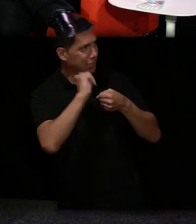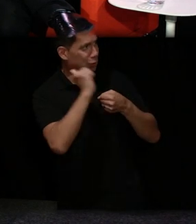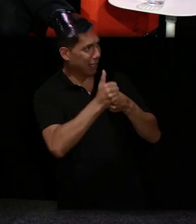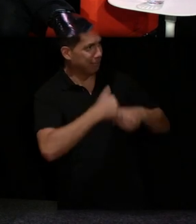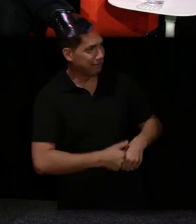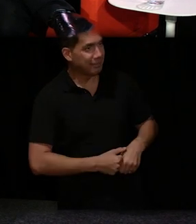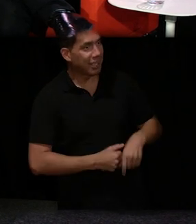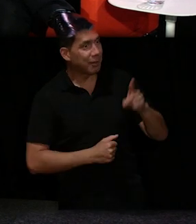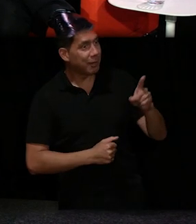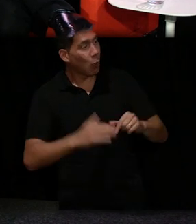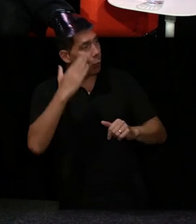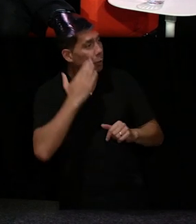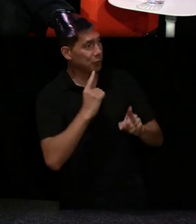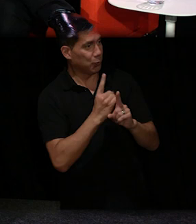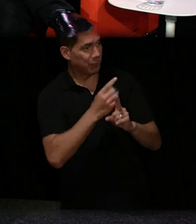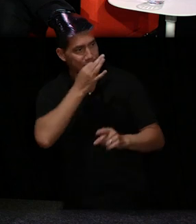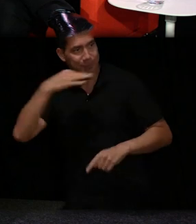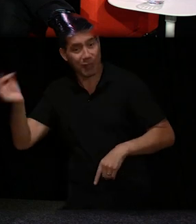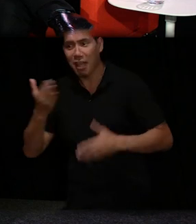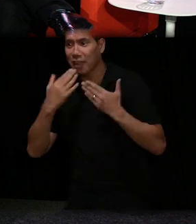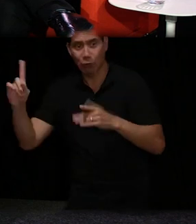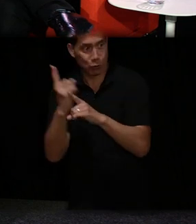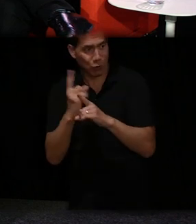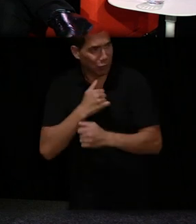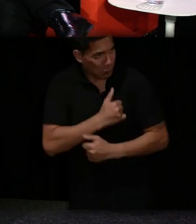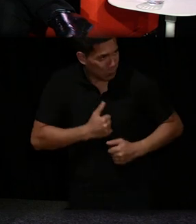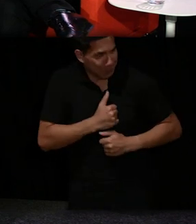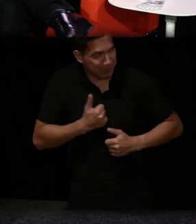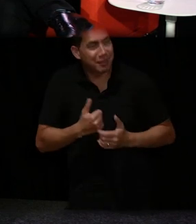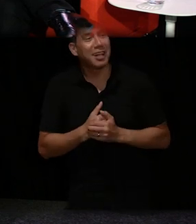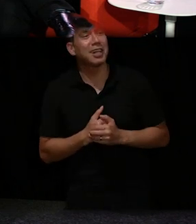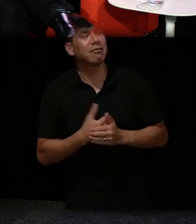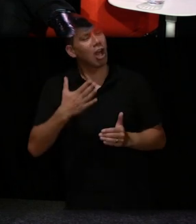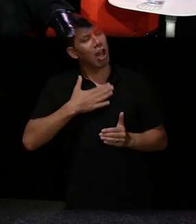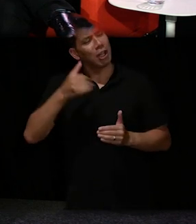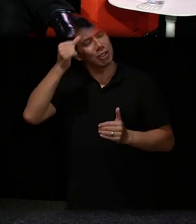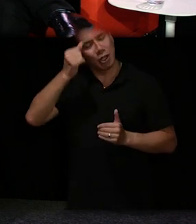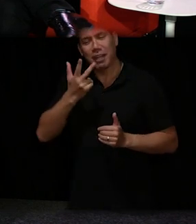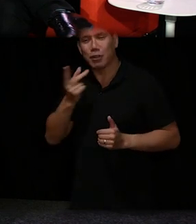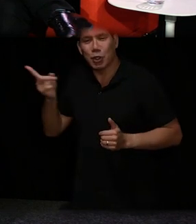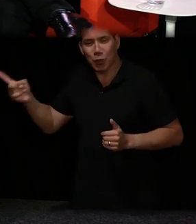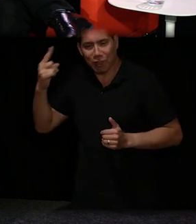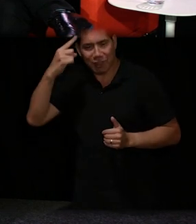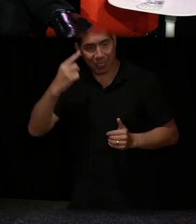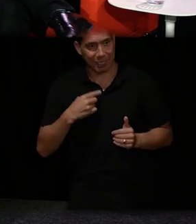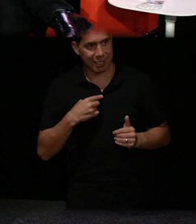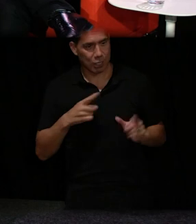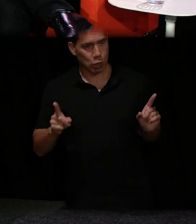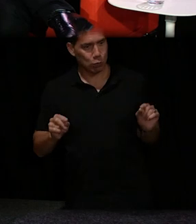Hello. Look, thank you for your talk. I've enjoyed it. I'd just like to know if you think that tweets